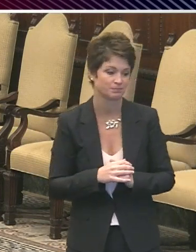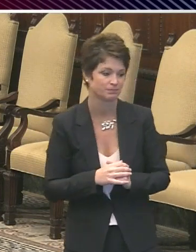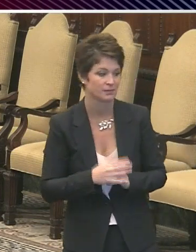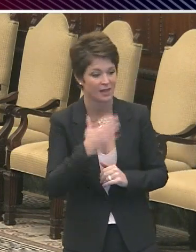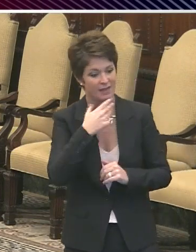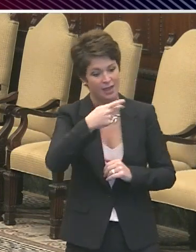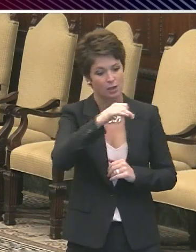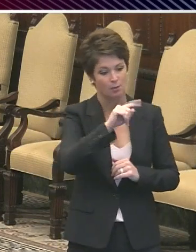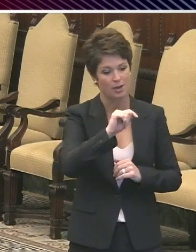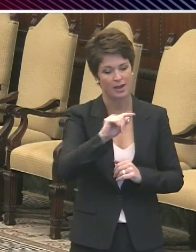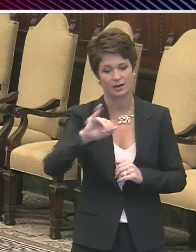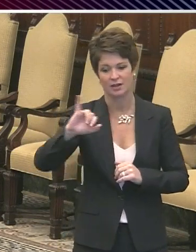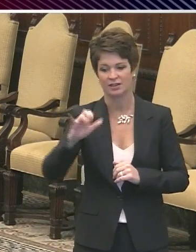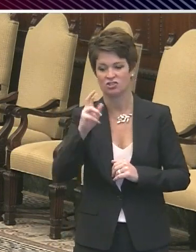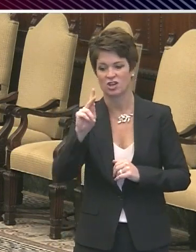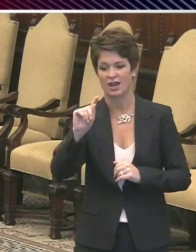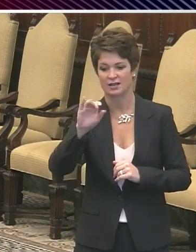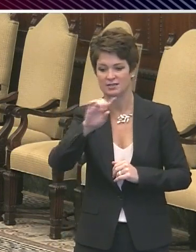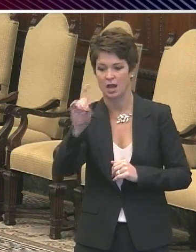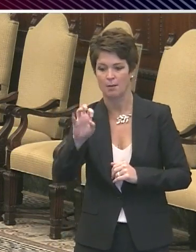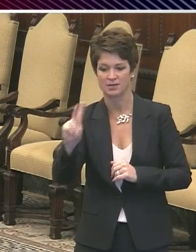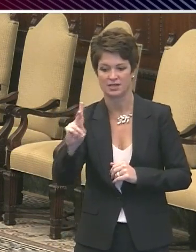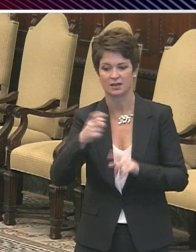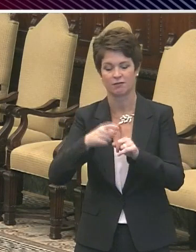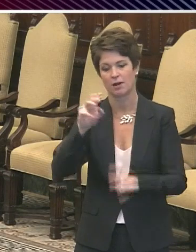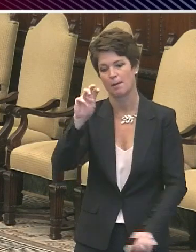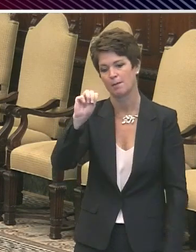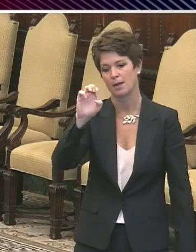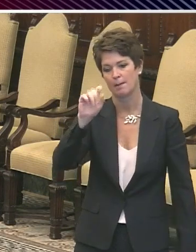Thank you, Pat. Let's go to Jack Tomzik of Metro.